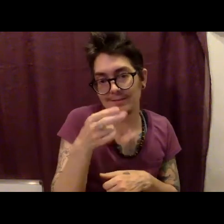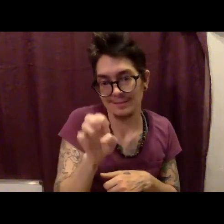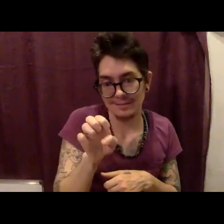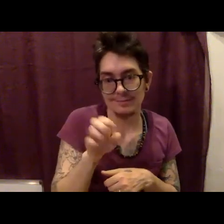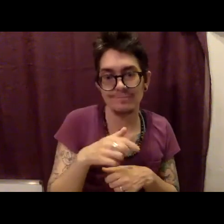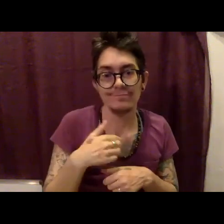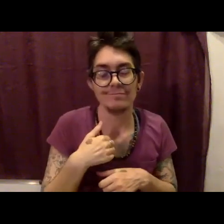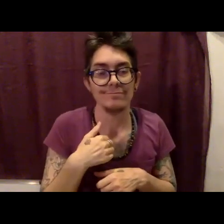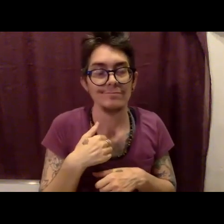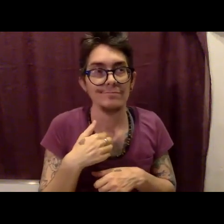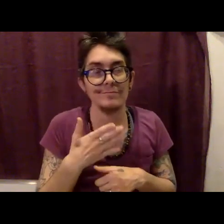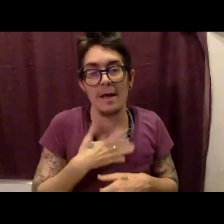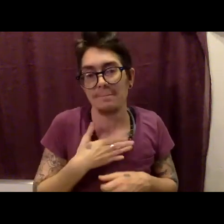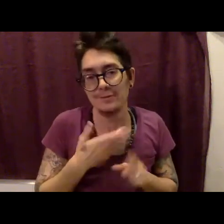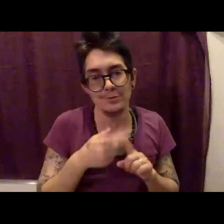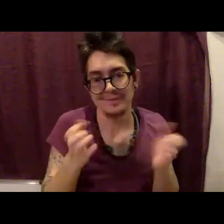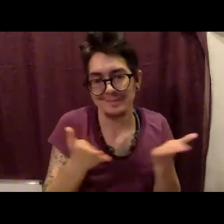area.